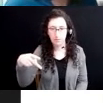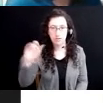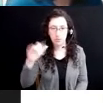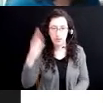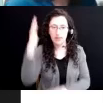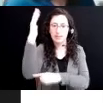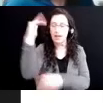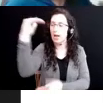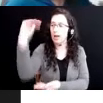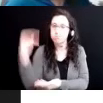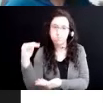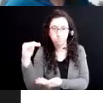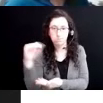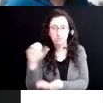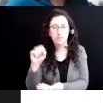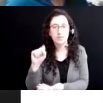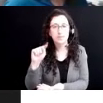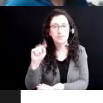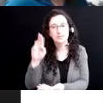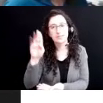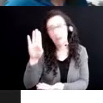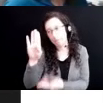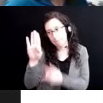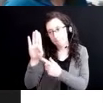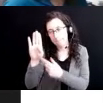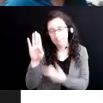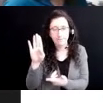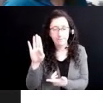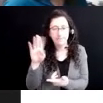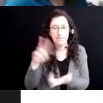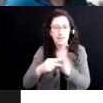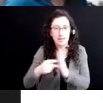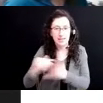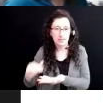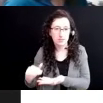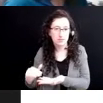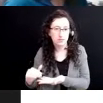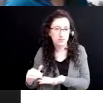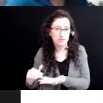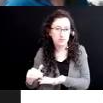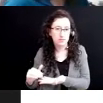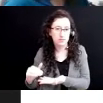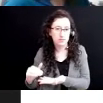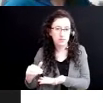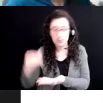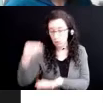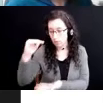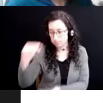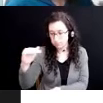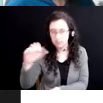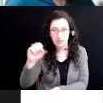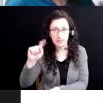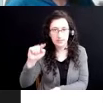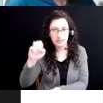stub is another word for a taller stump in between a stump.